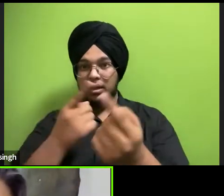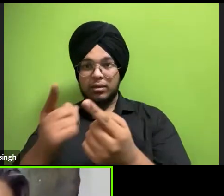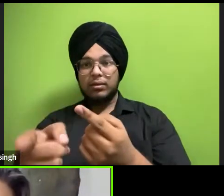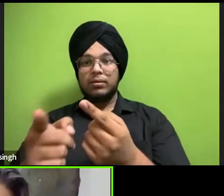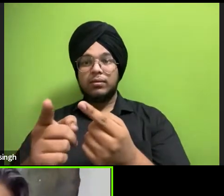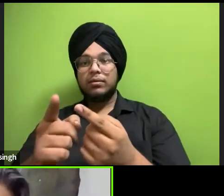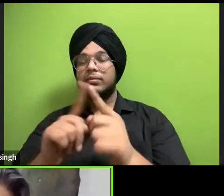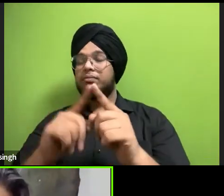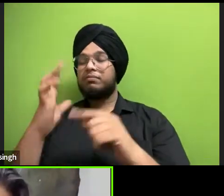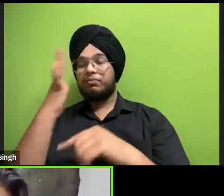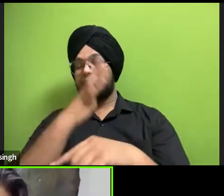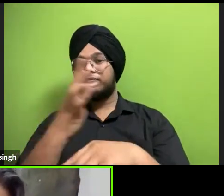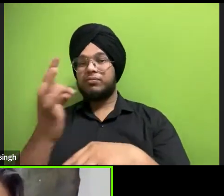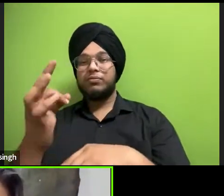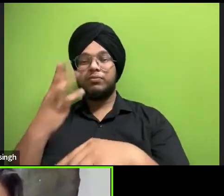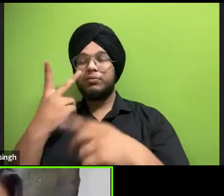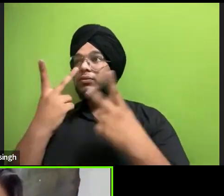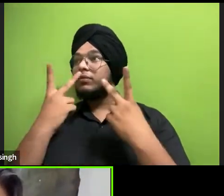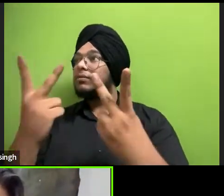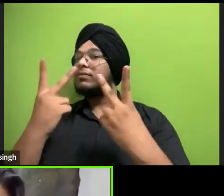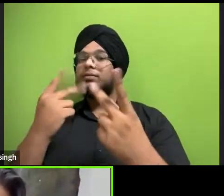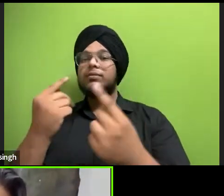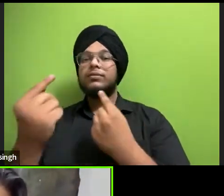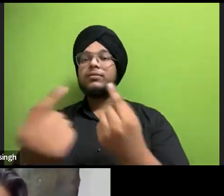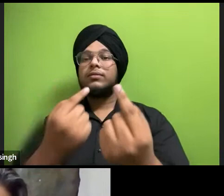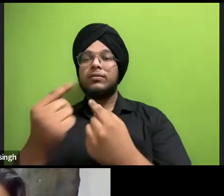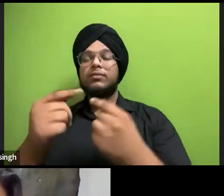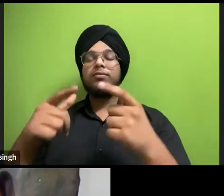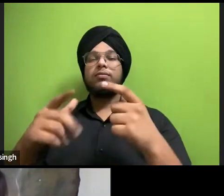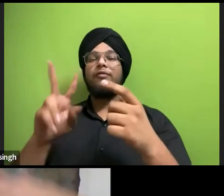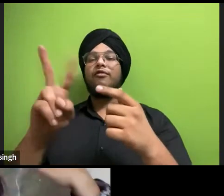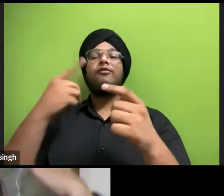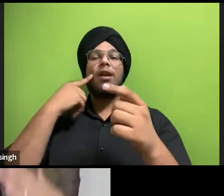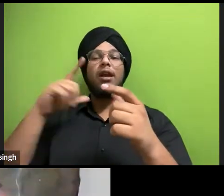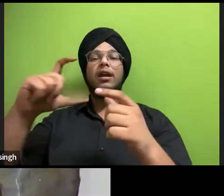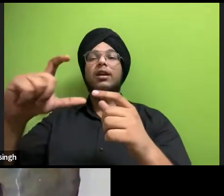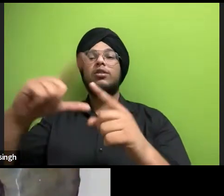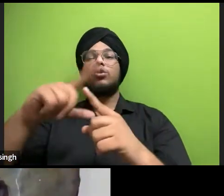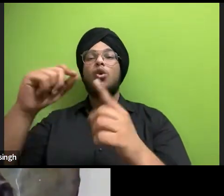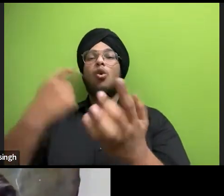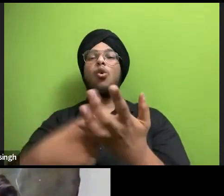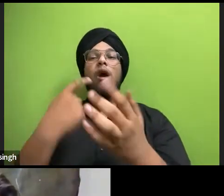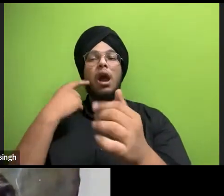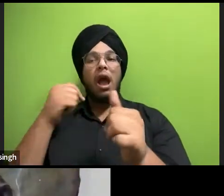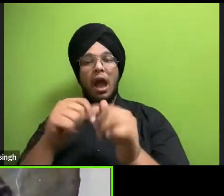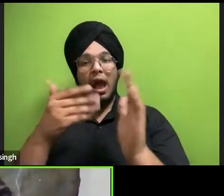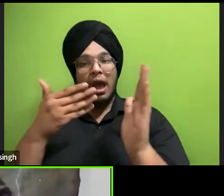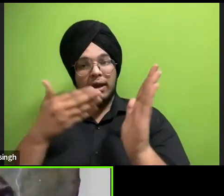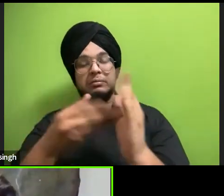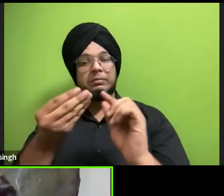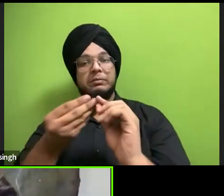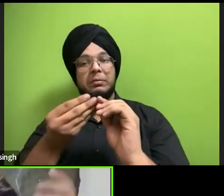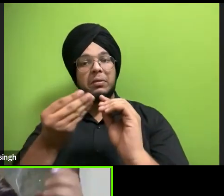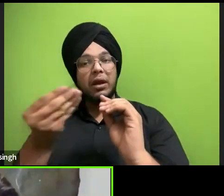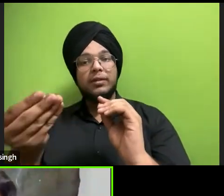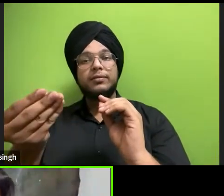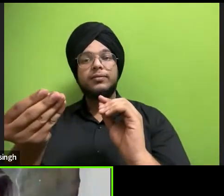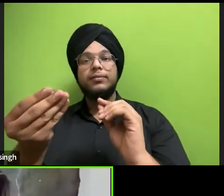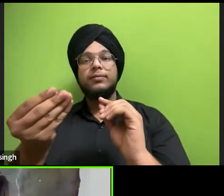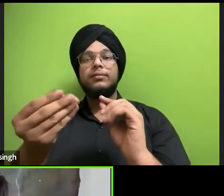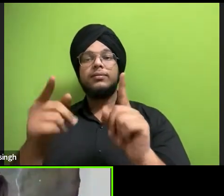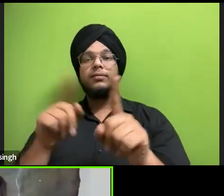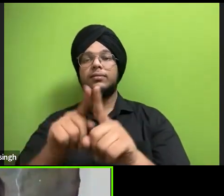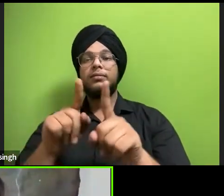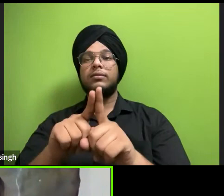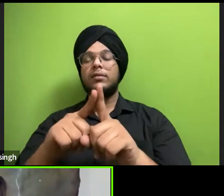these beautiful views of Victoria Harbour. And of course, it houses, the